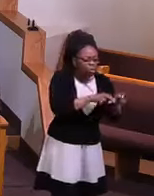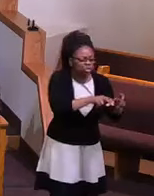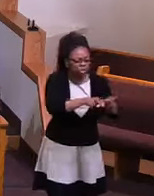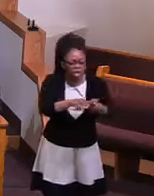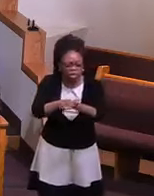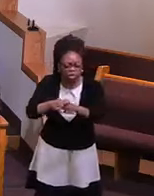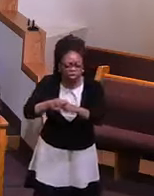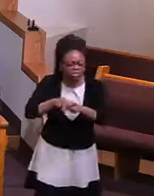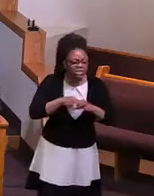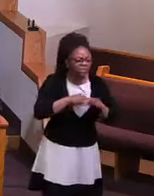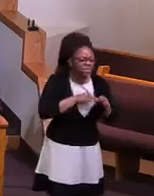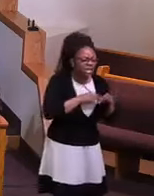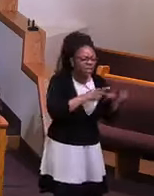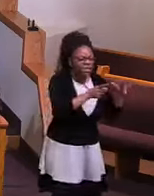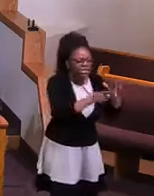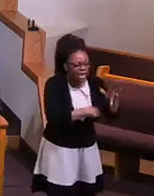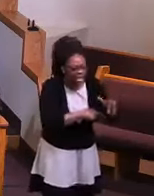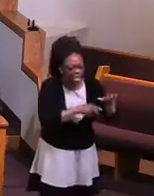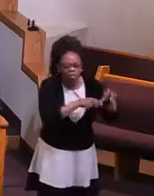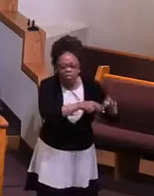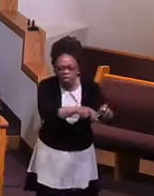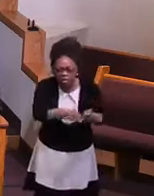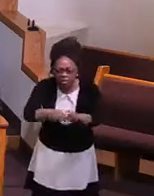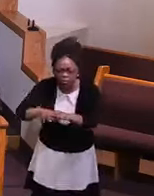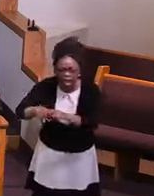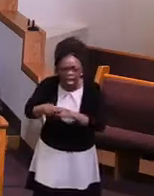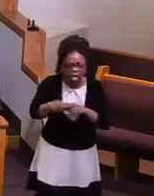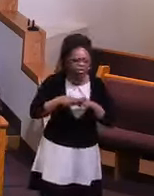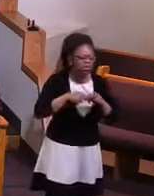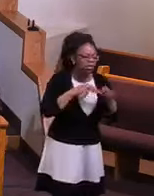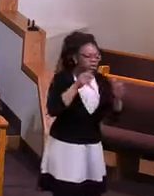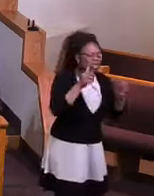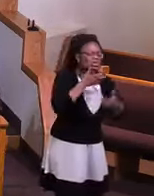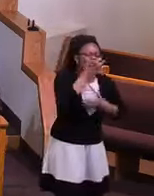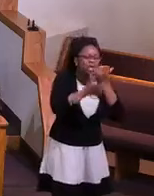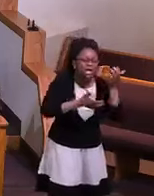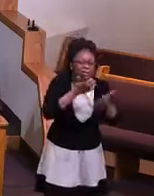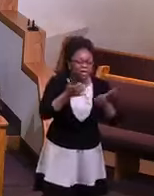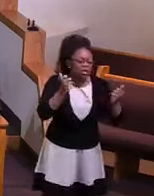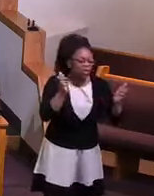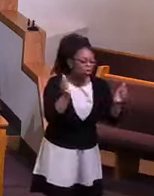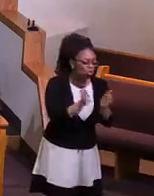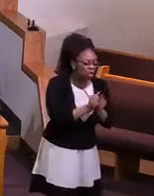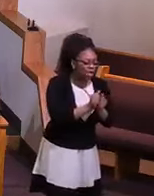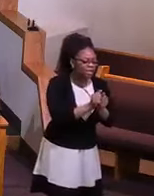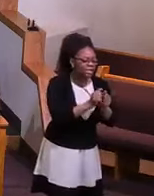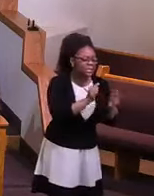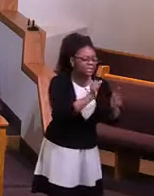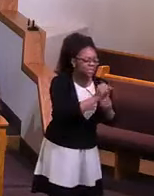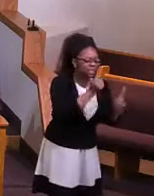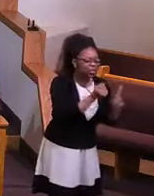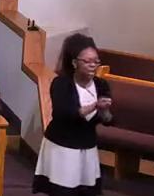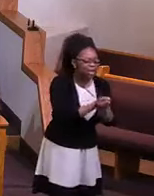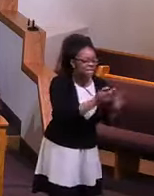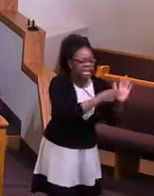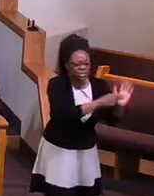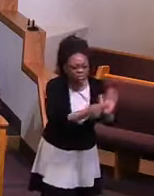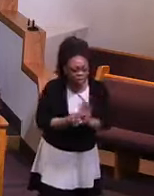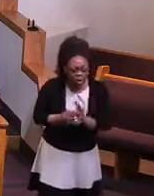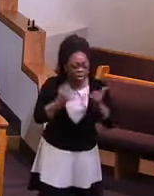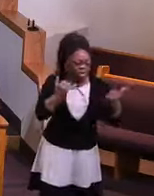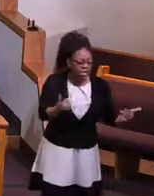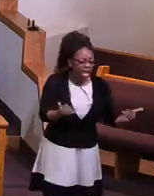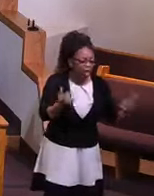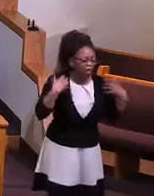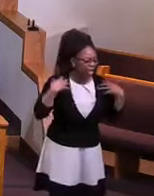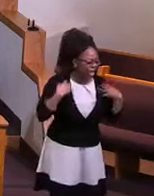long, half naked, running around with his situation exposed, now he's no longer, he has clothes on, he's